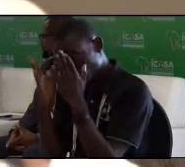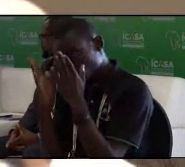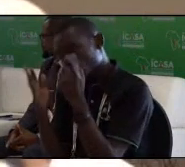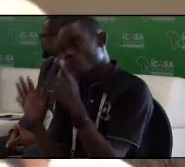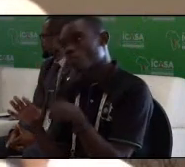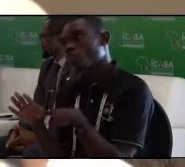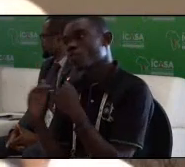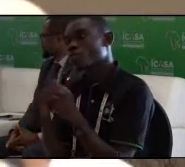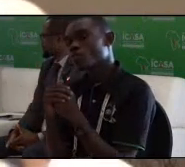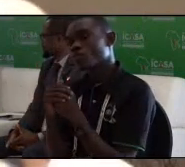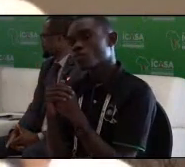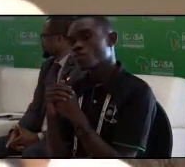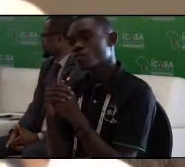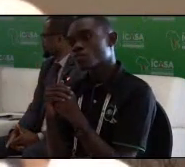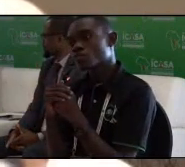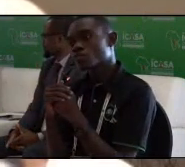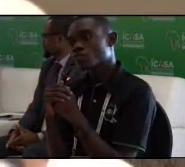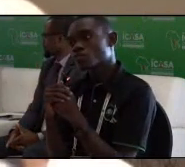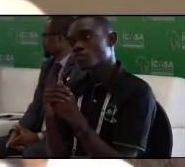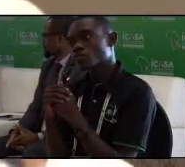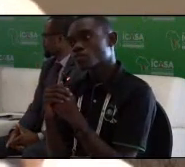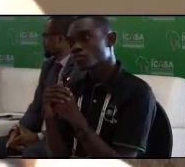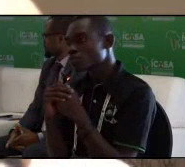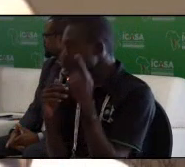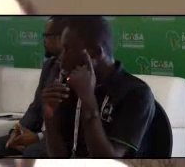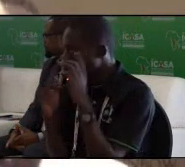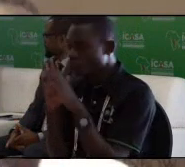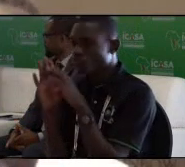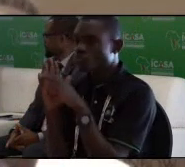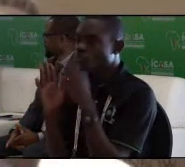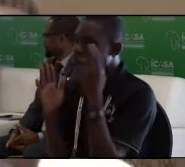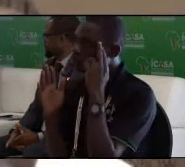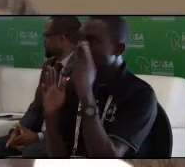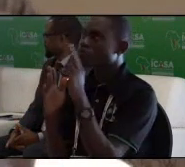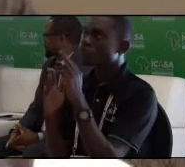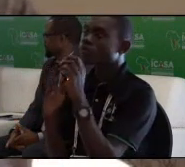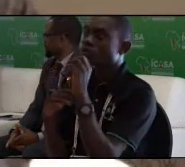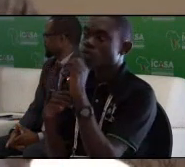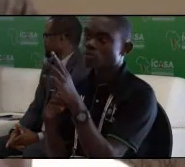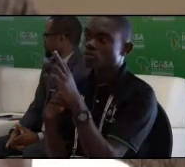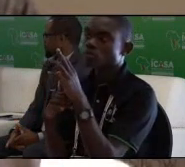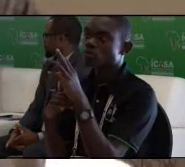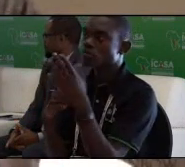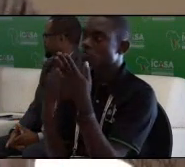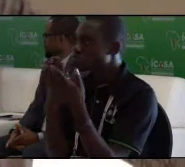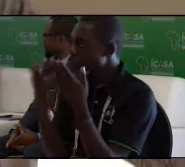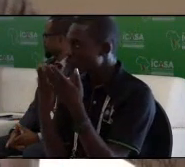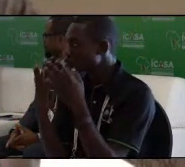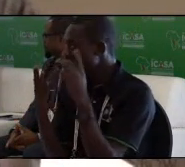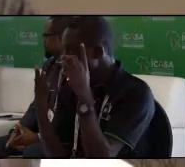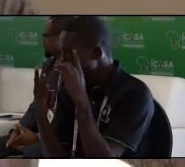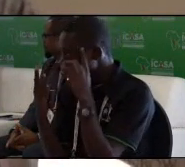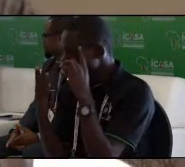that time, and we did not even have any country to benchmark with. So we made